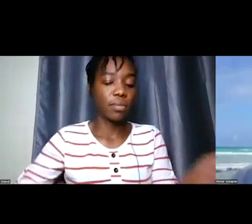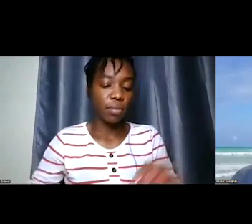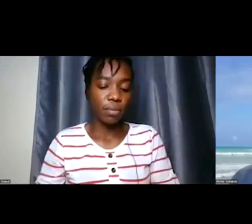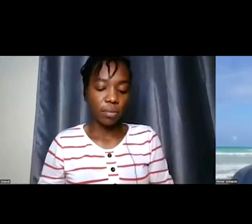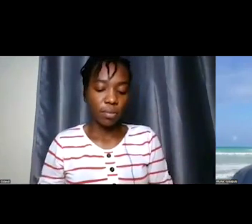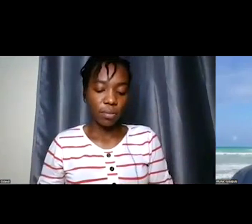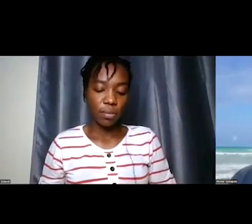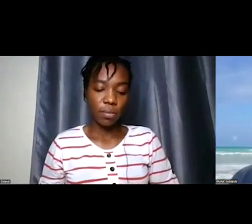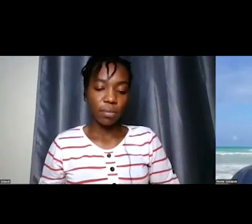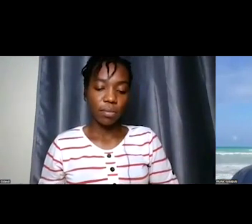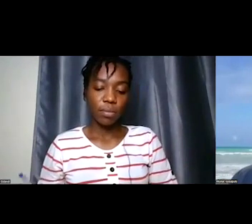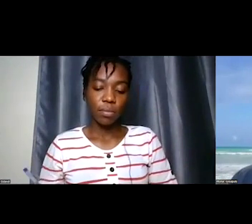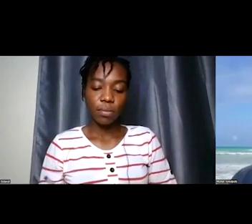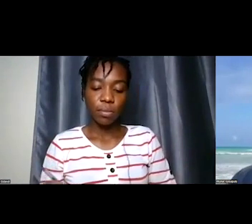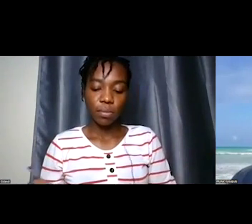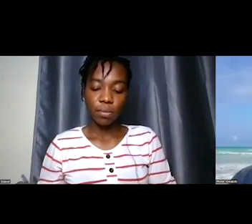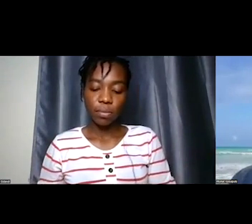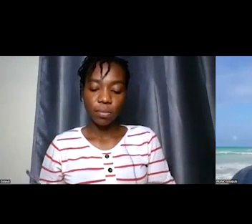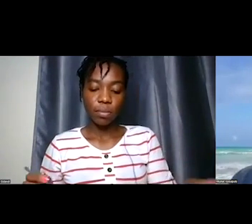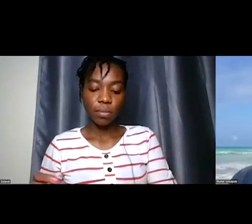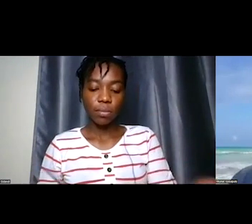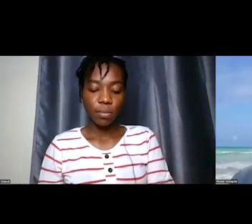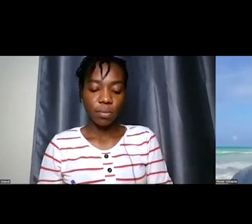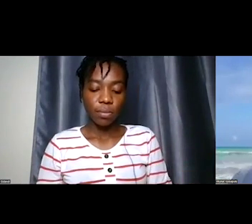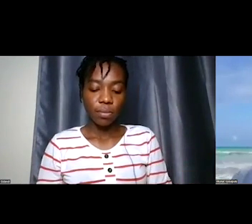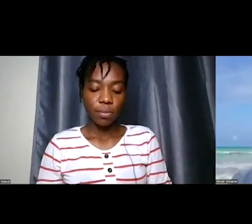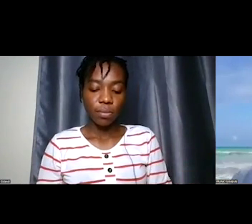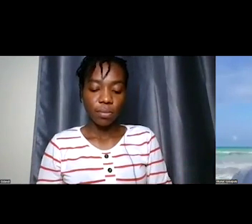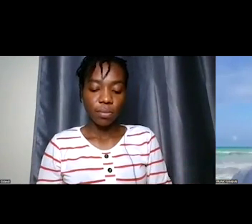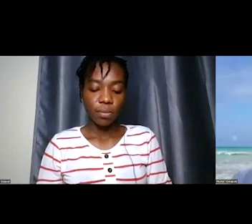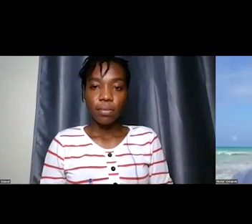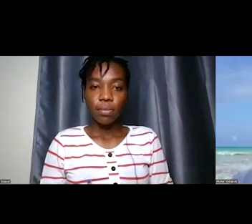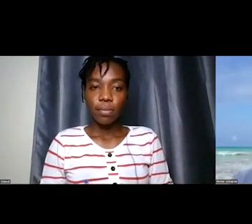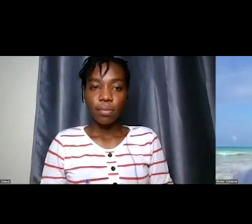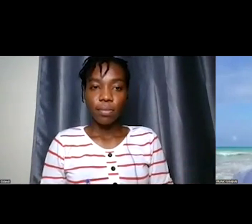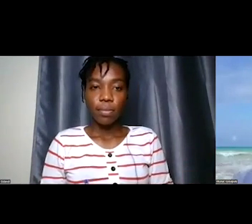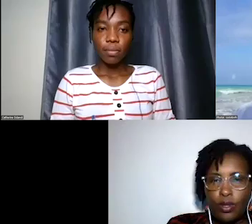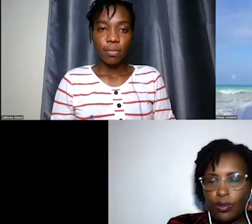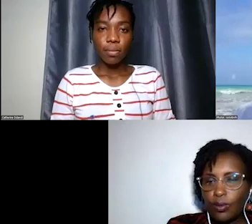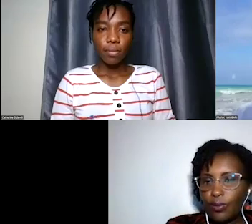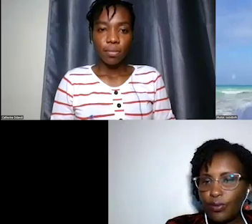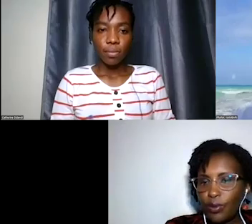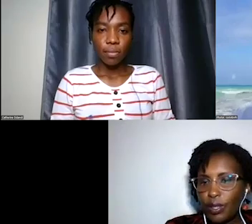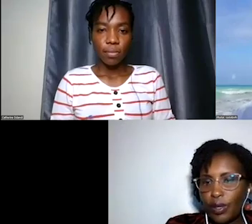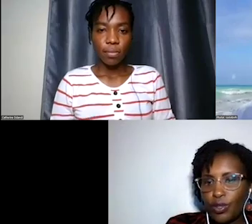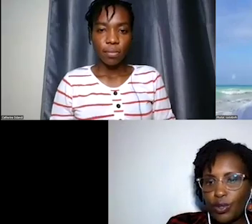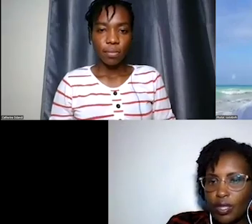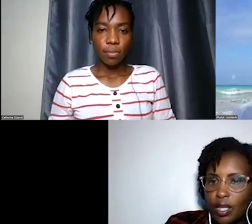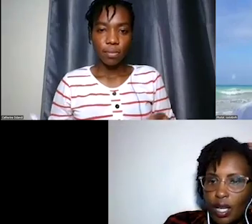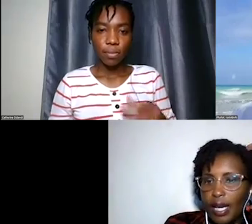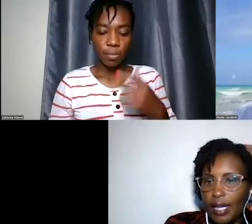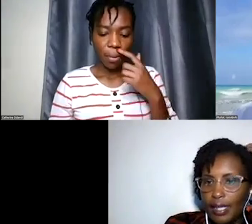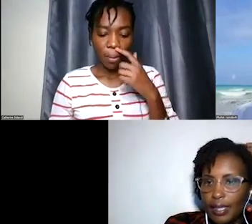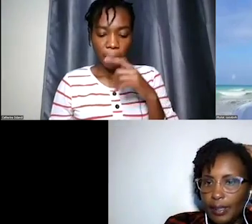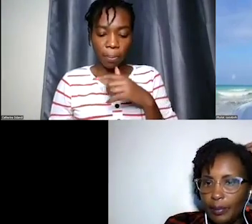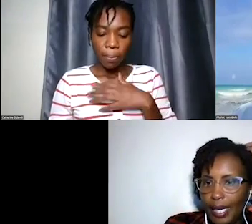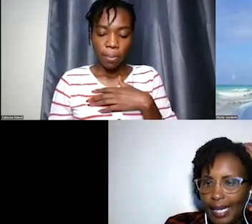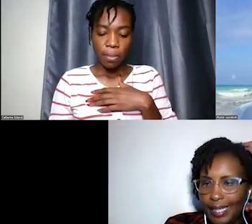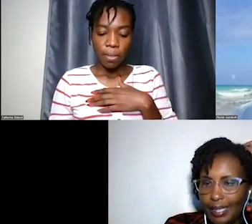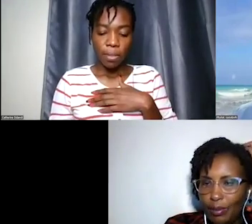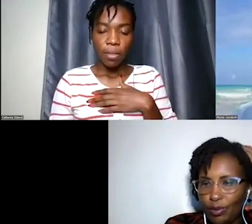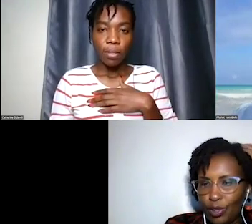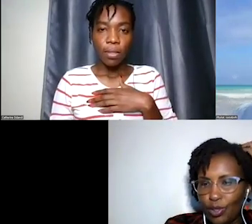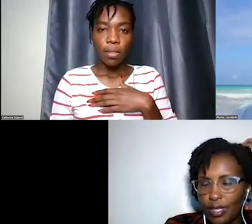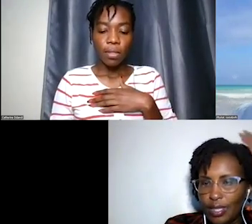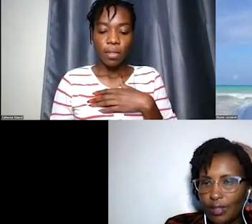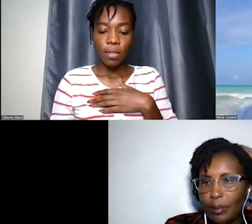All right, Frank, allow me to stop sharing screen because I need to view the questions. And I like